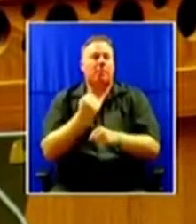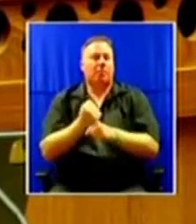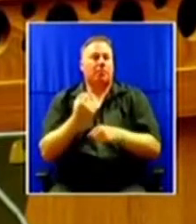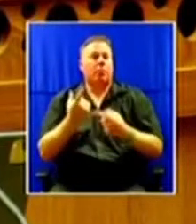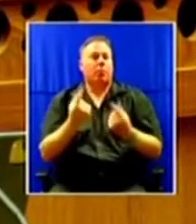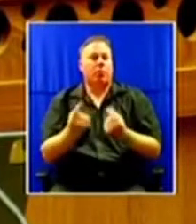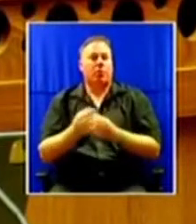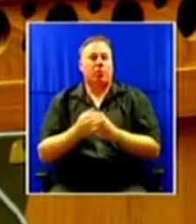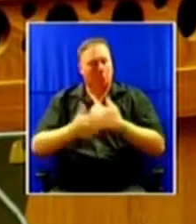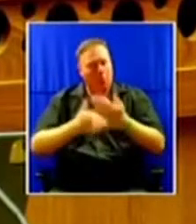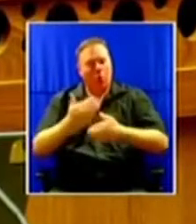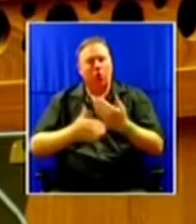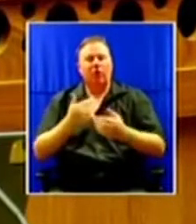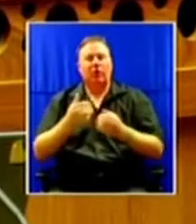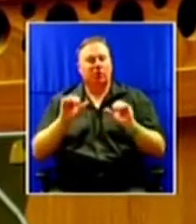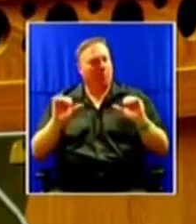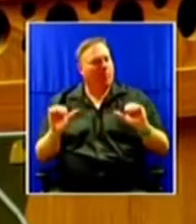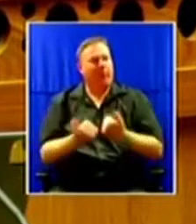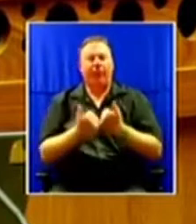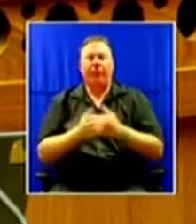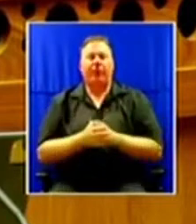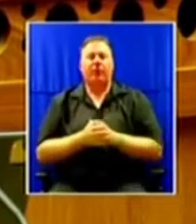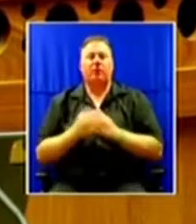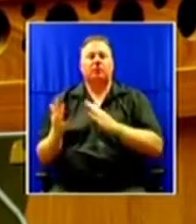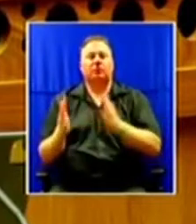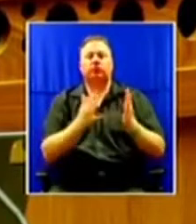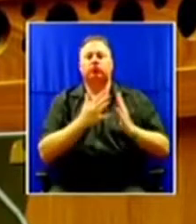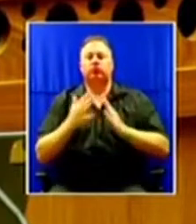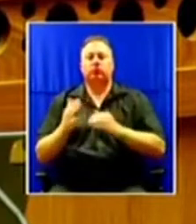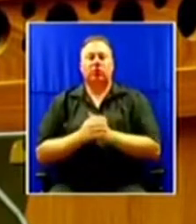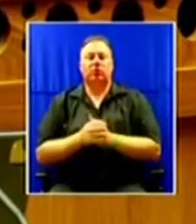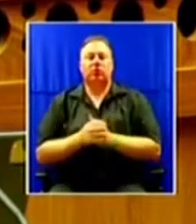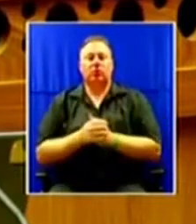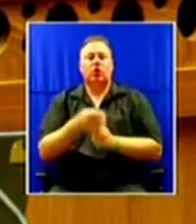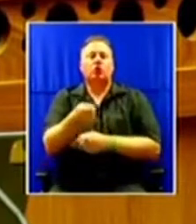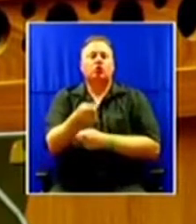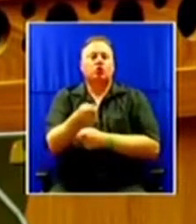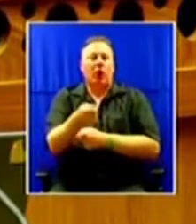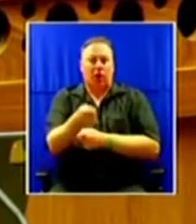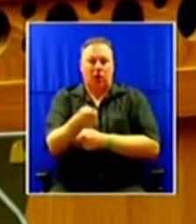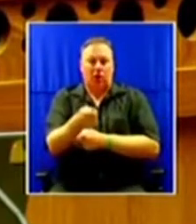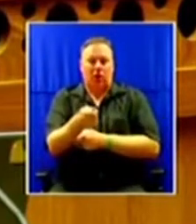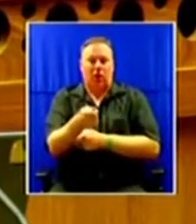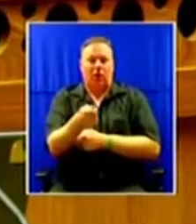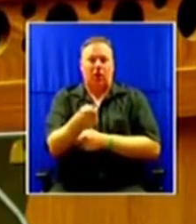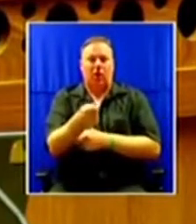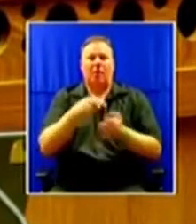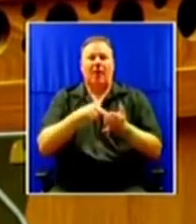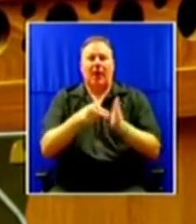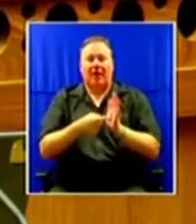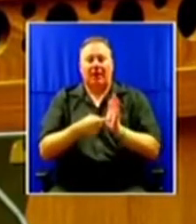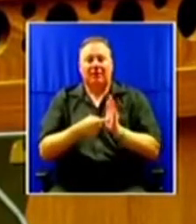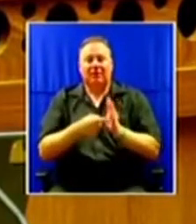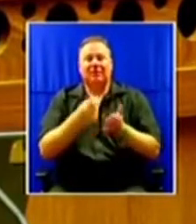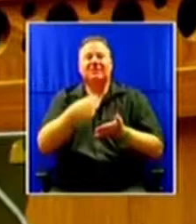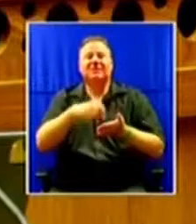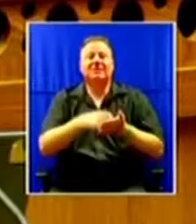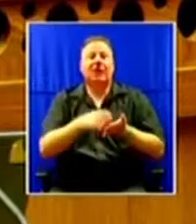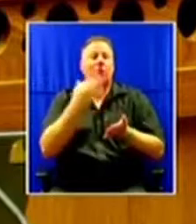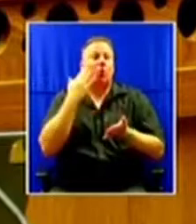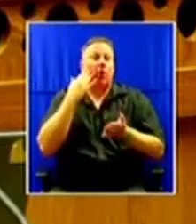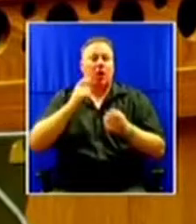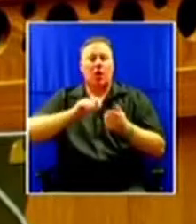great progress. The Sugar Master Plan was signed during the lockdown with a commitment